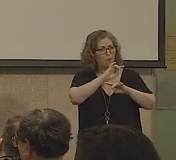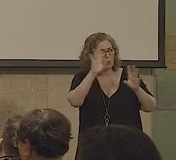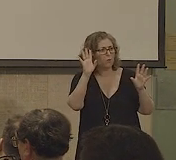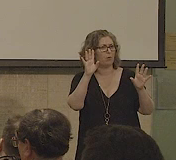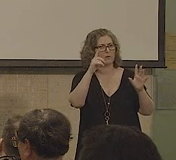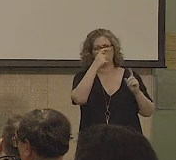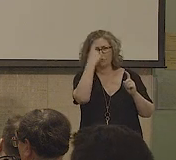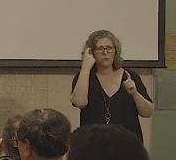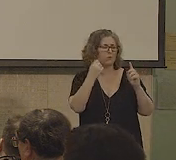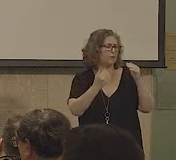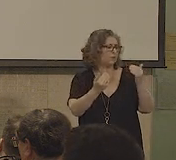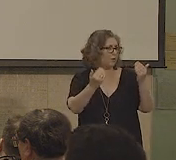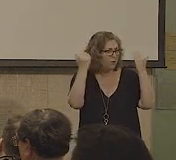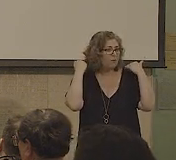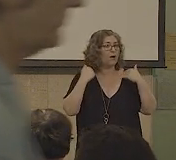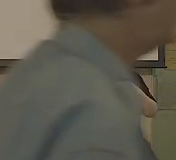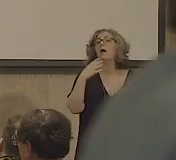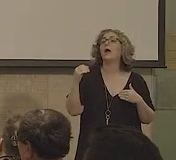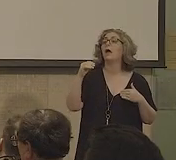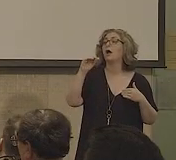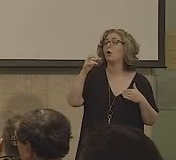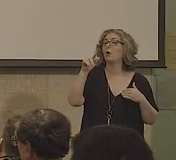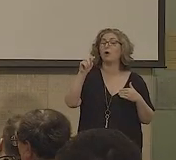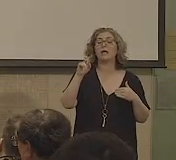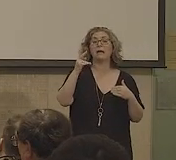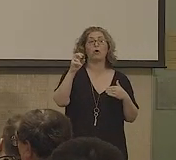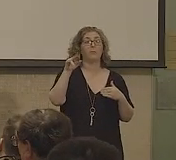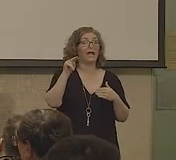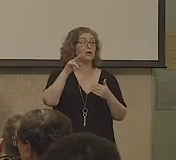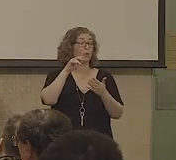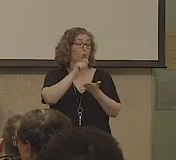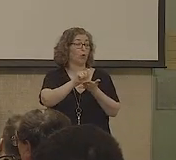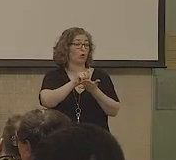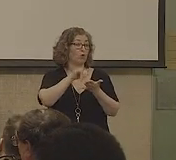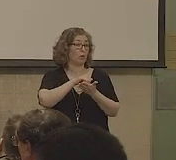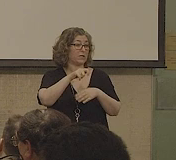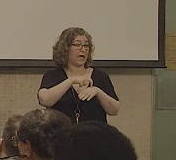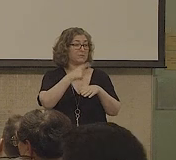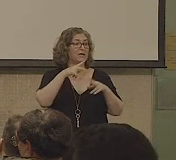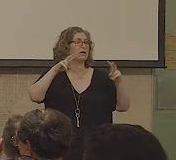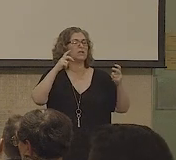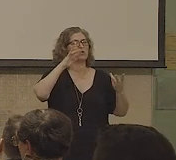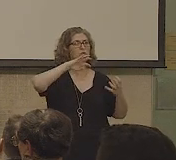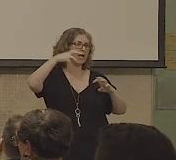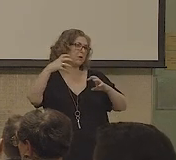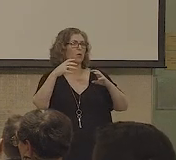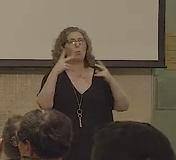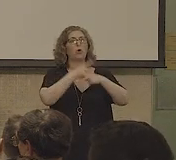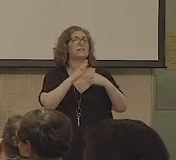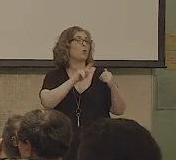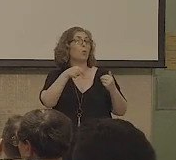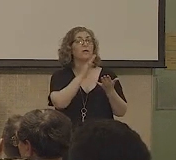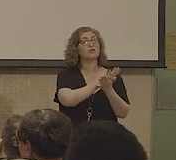overwhelming, and as Clyde Haberman recently put it in the New York Times, quote, "The derangement extends beyond schools